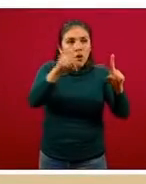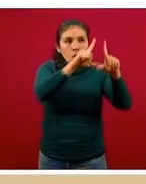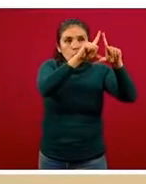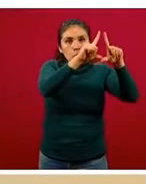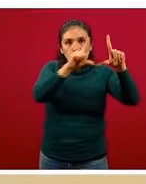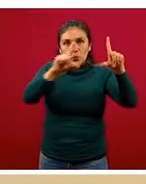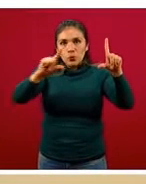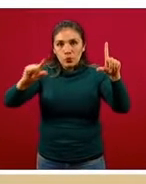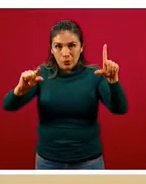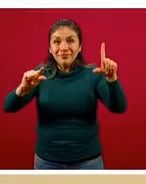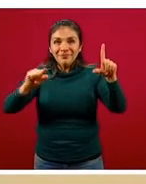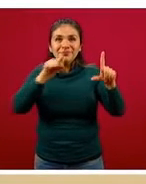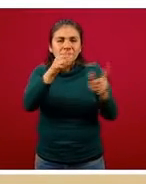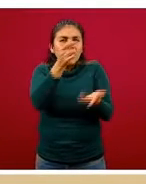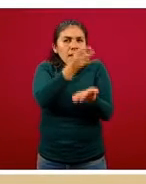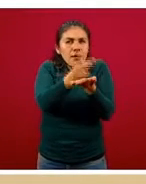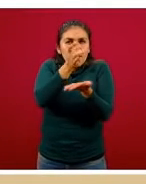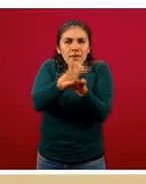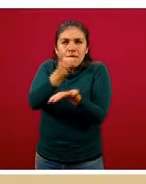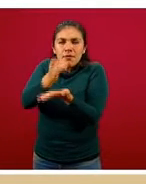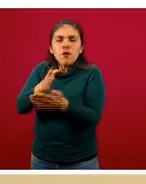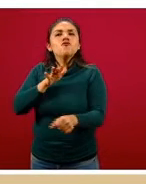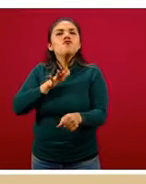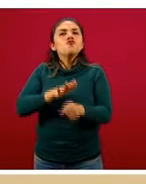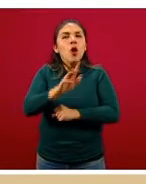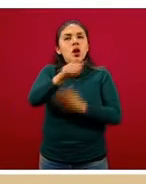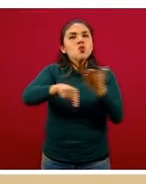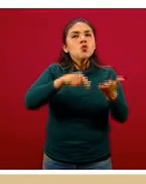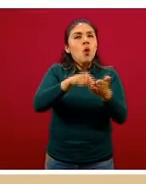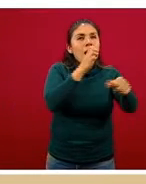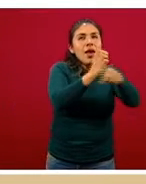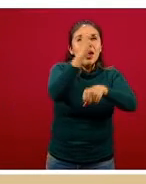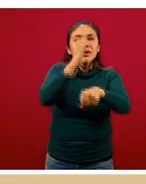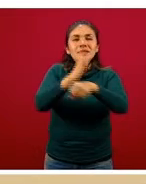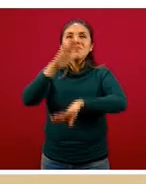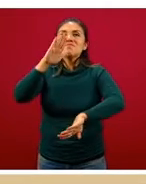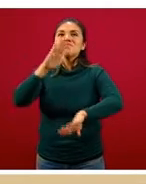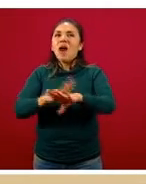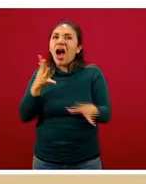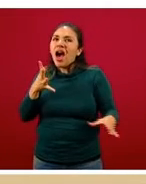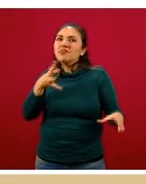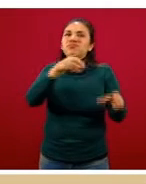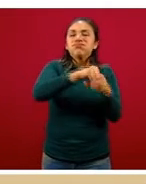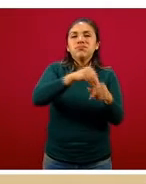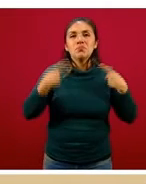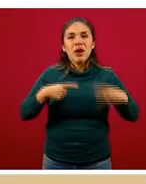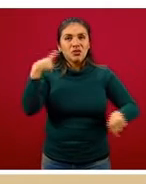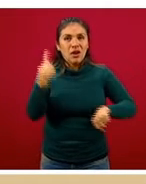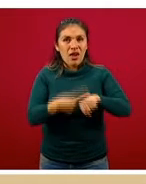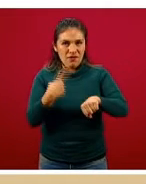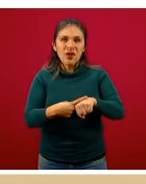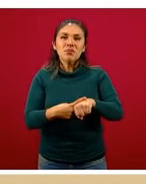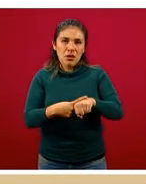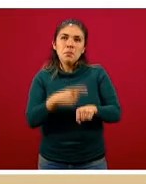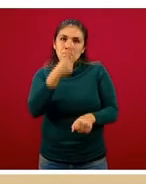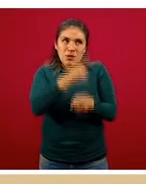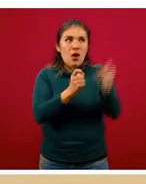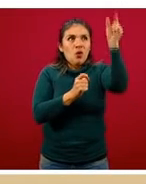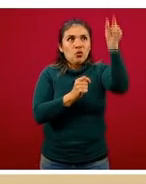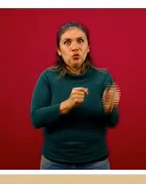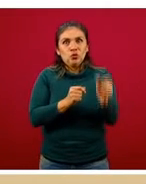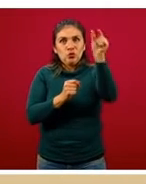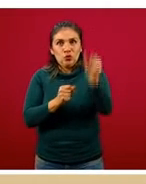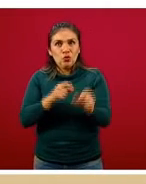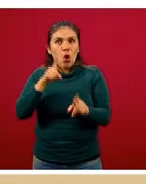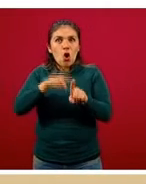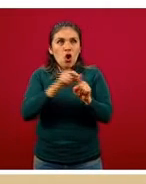everyday increase in the burden of disease. Here we have the same information presented as a bar graph, so you can take a